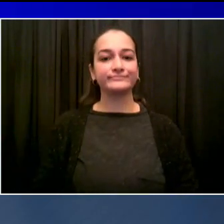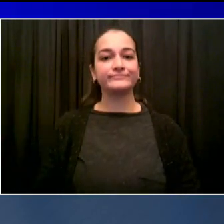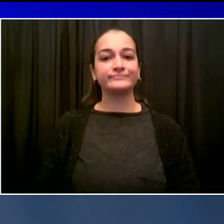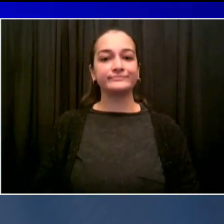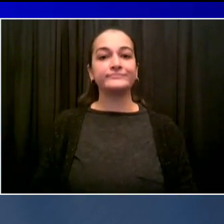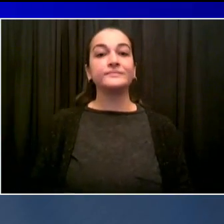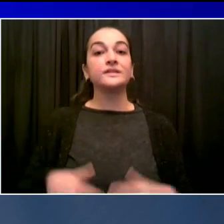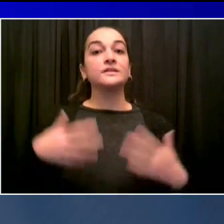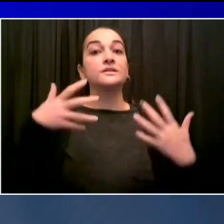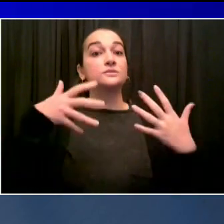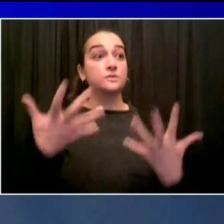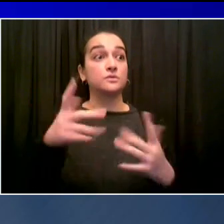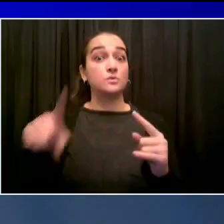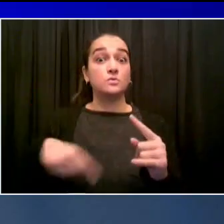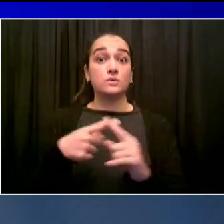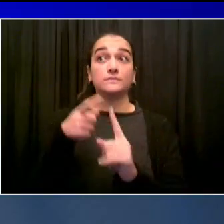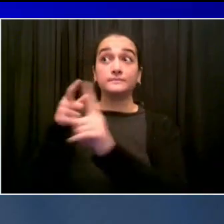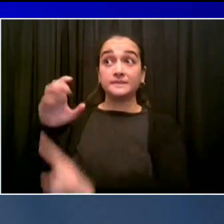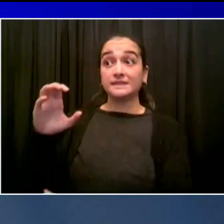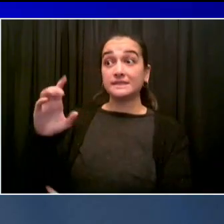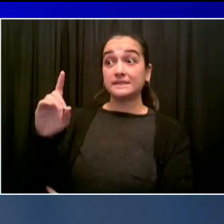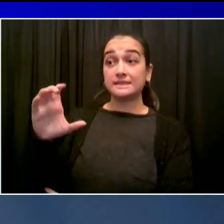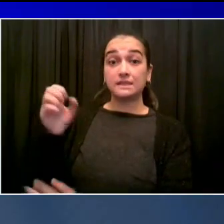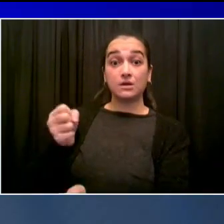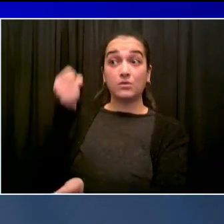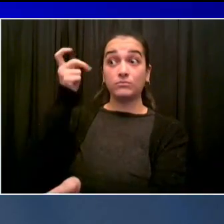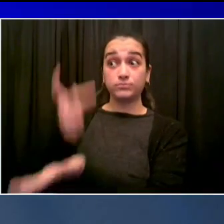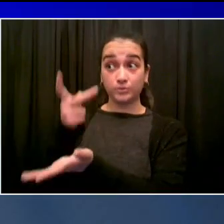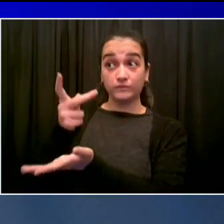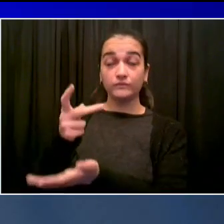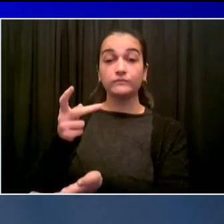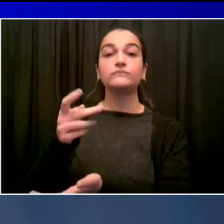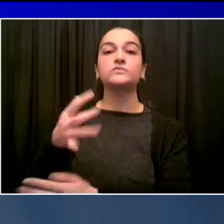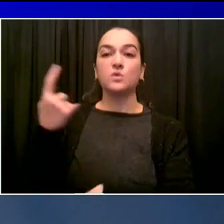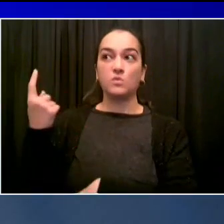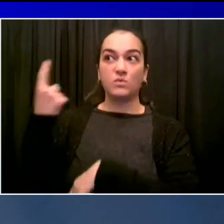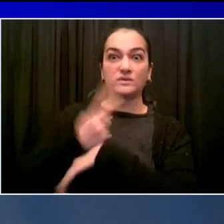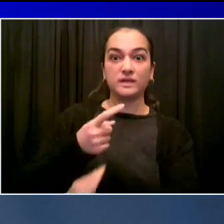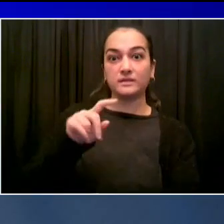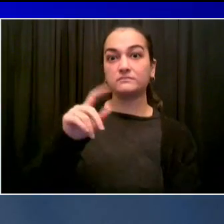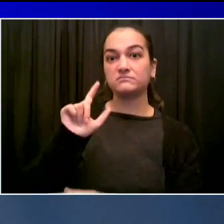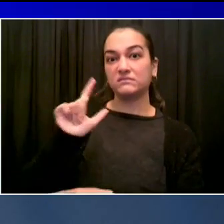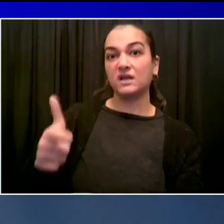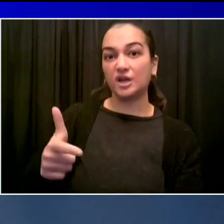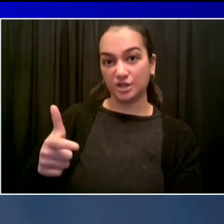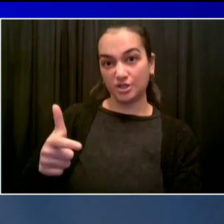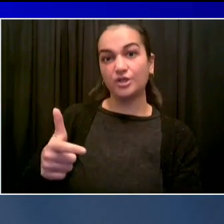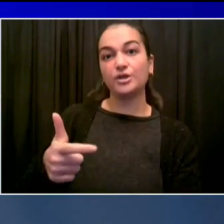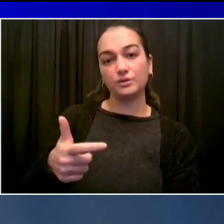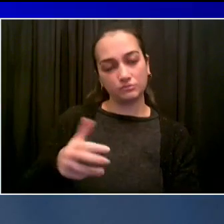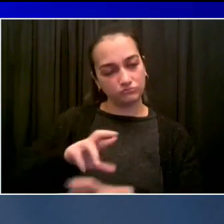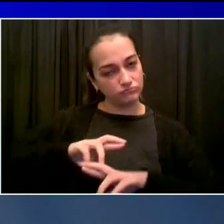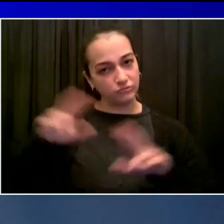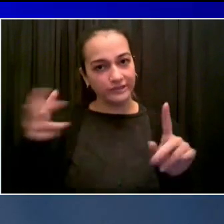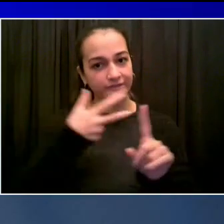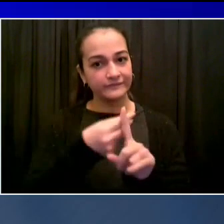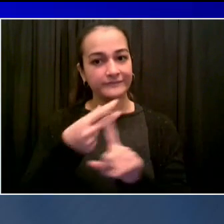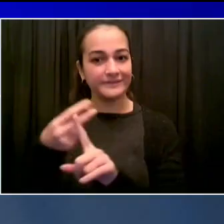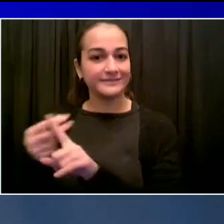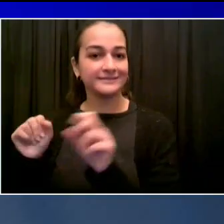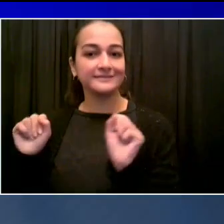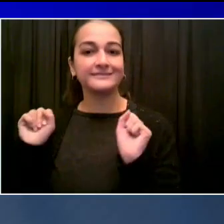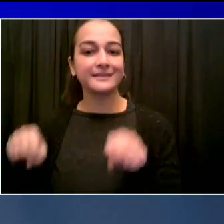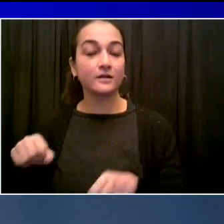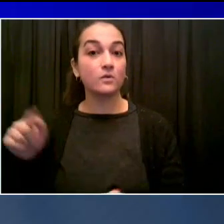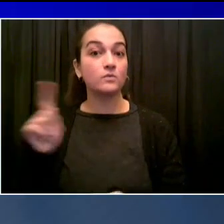24 hours of the announcement. And then within 48 hours, the vaccinations will be available at pediatricians' offices,